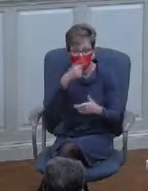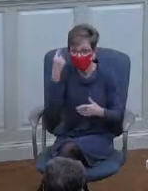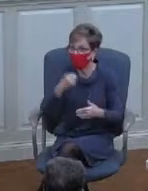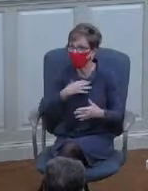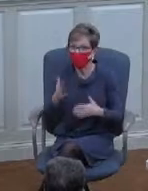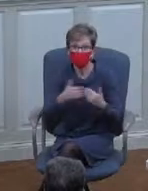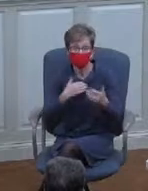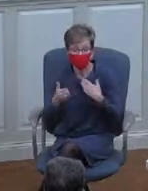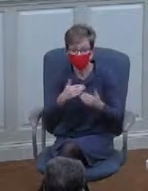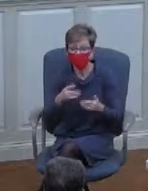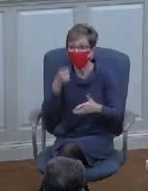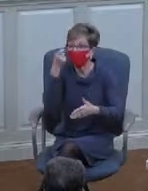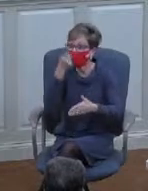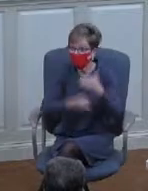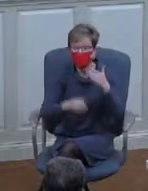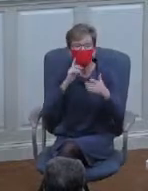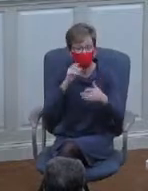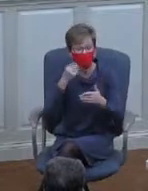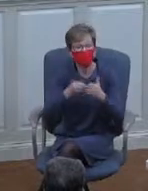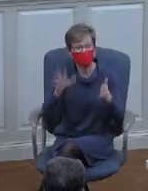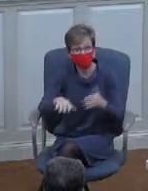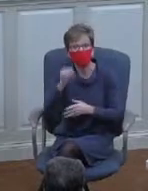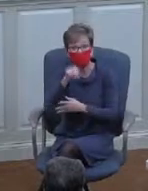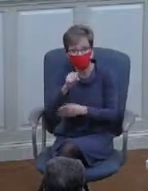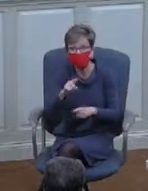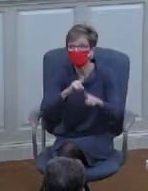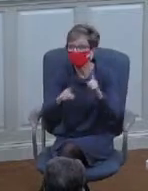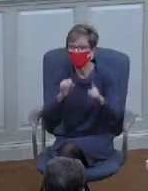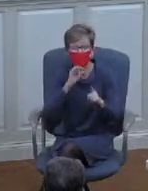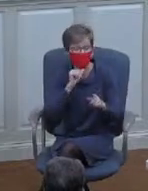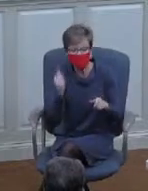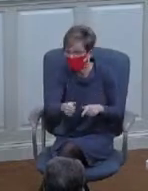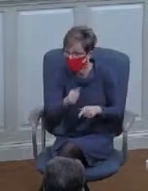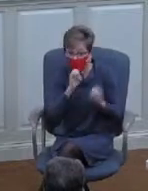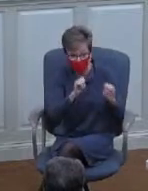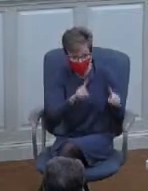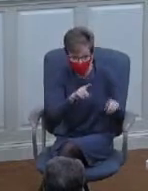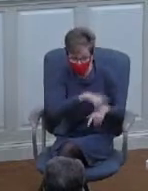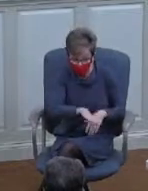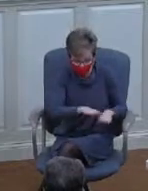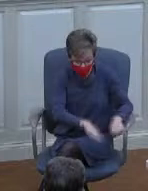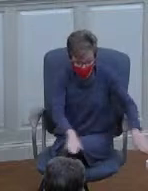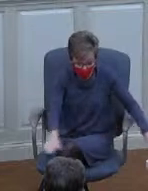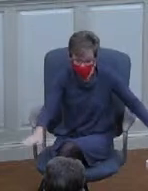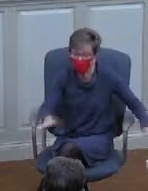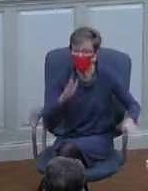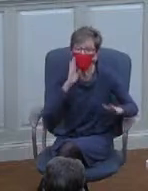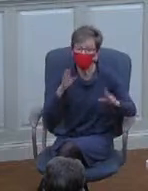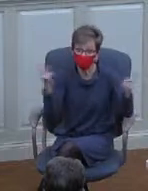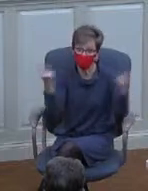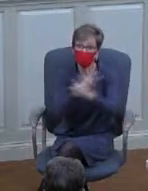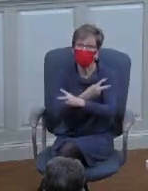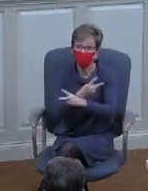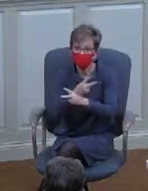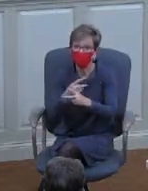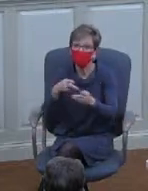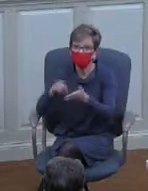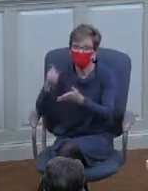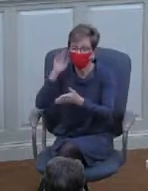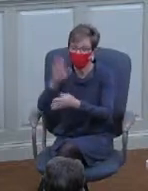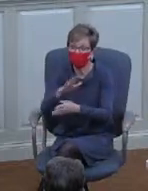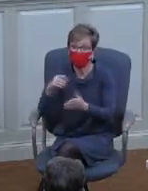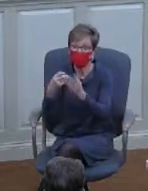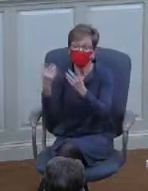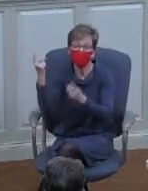will be great, but the cost of not doing will be greater. Second, students should be required,